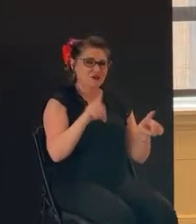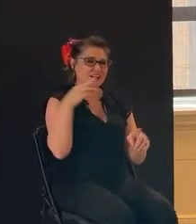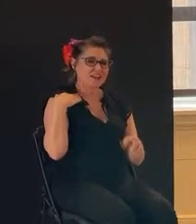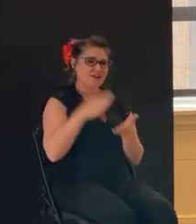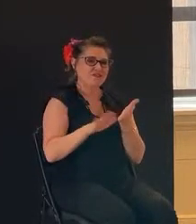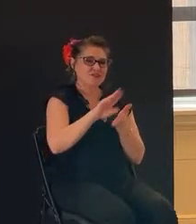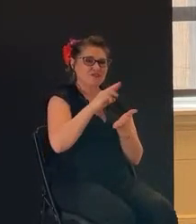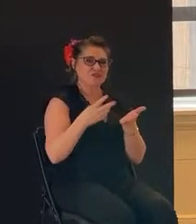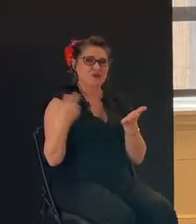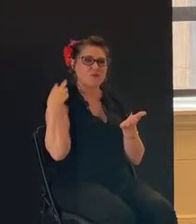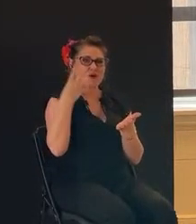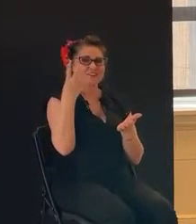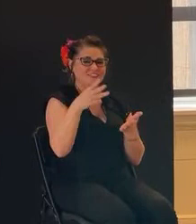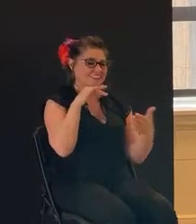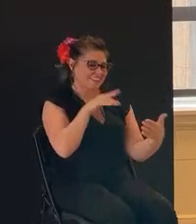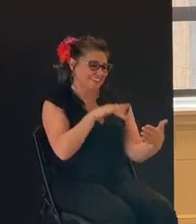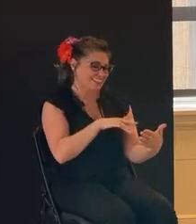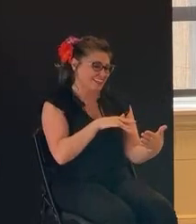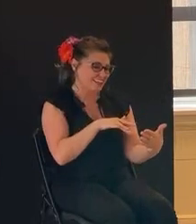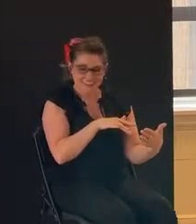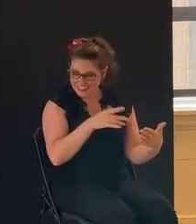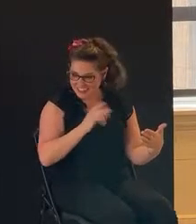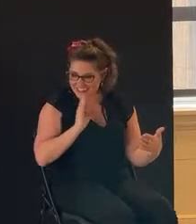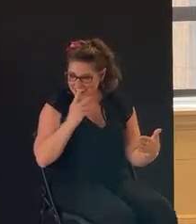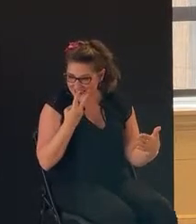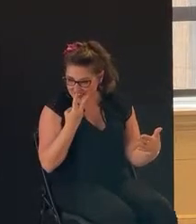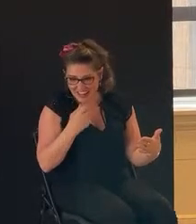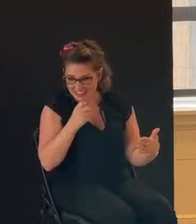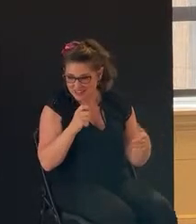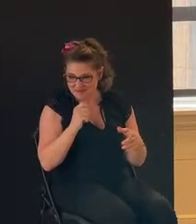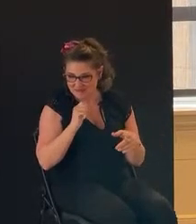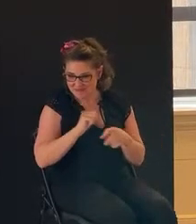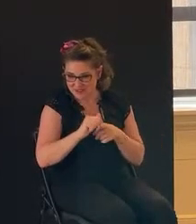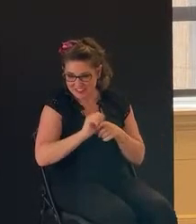studied Magellanic penguins. Sorry, I didn't practice that word.